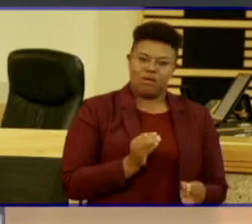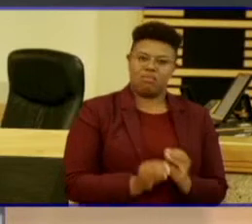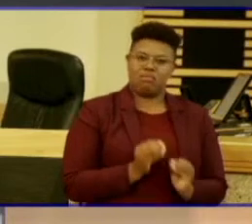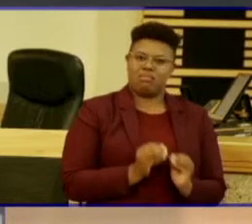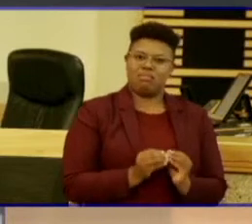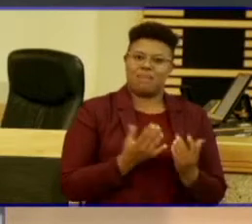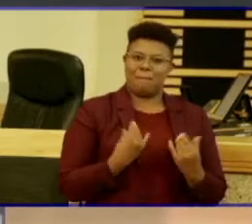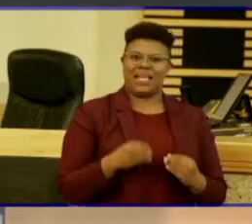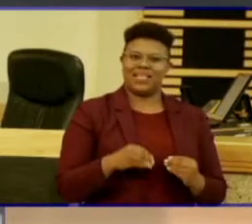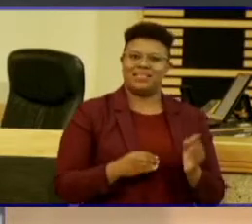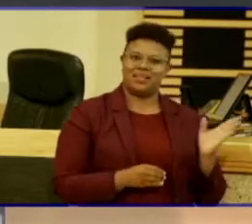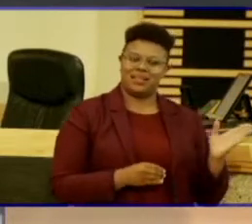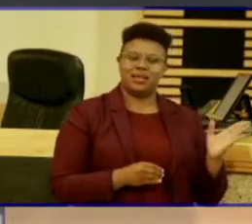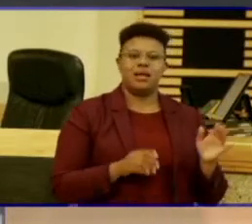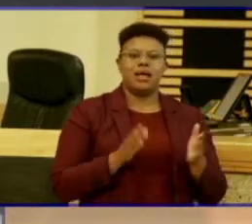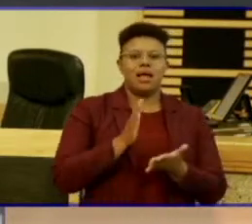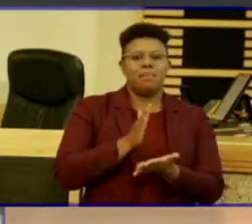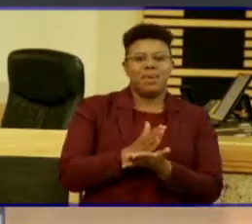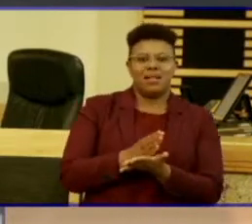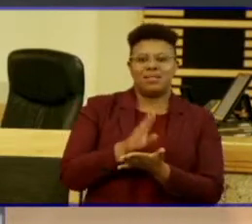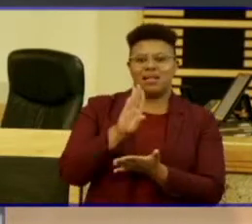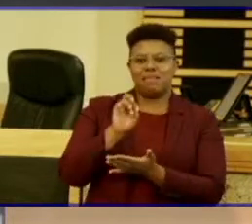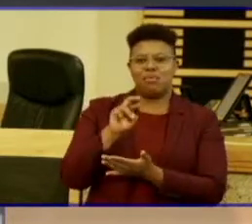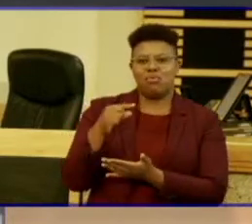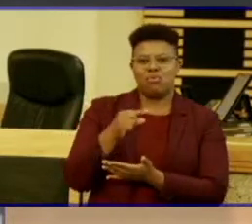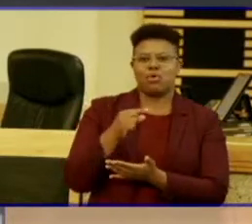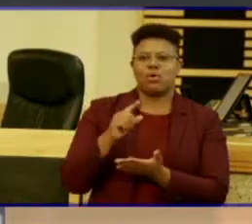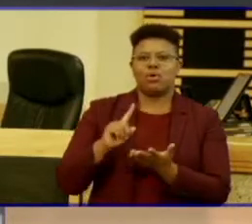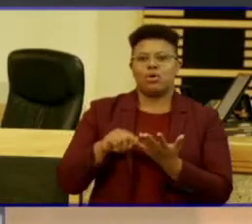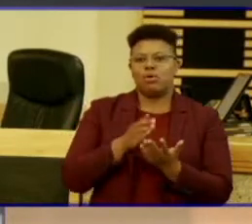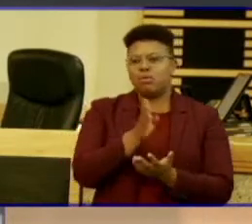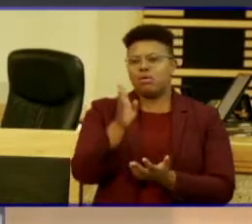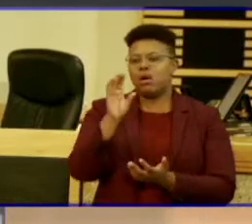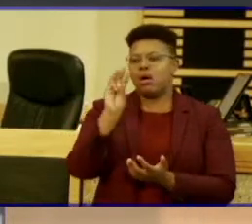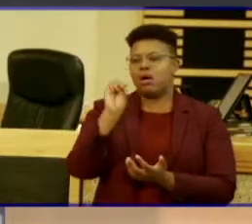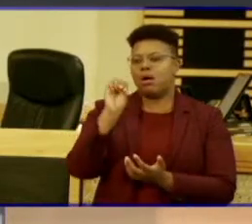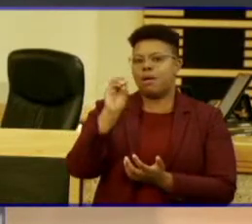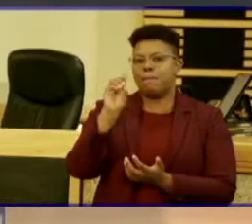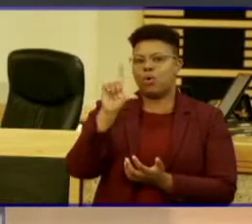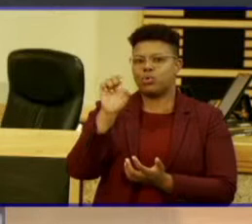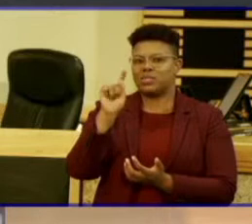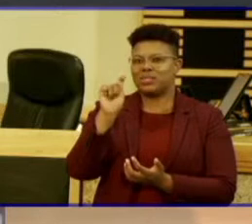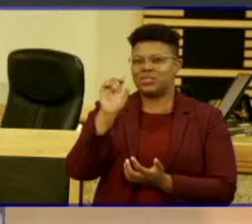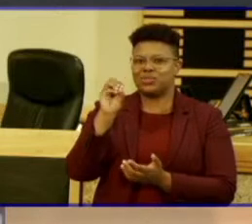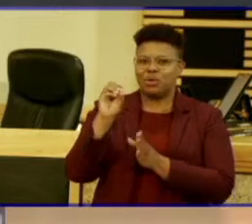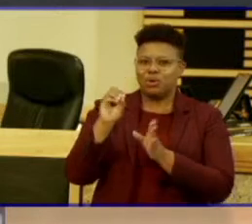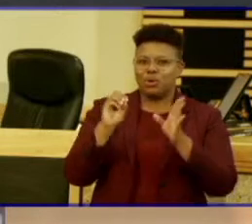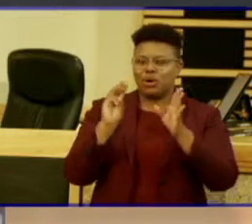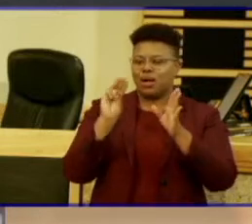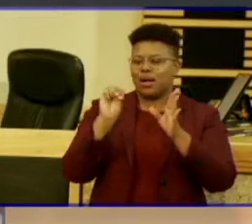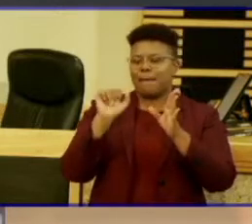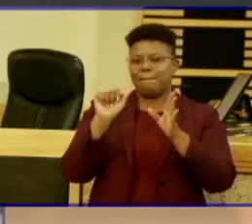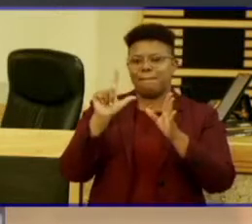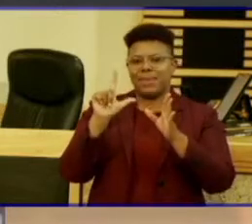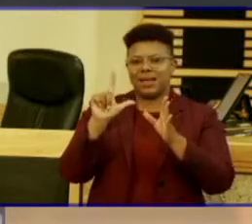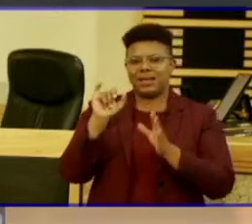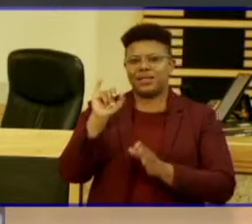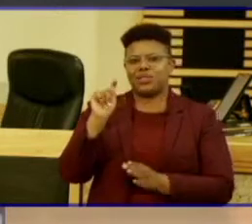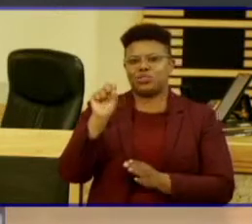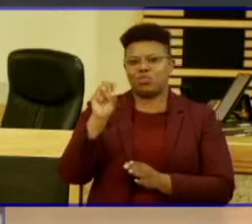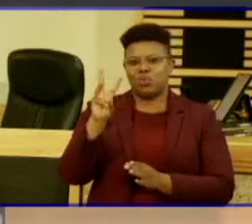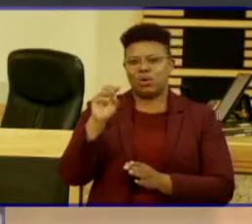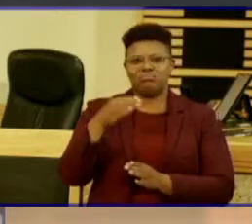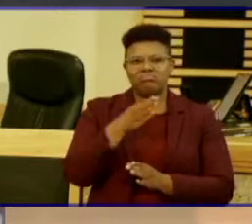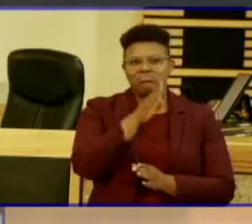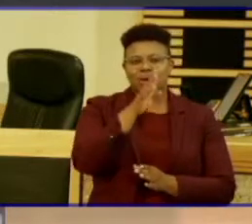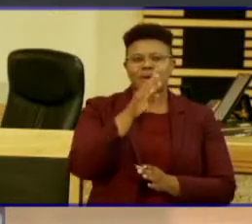nezisithetha ngazo. The Middleburg, Moltino, Maletswayi to Lady Grey, and Lady Grey to Buckley East, from